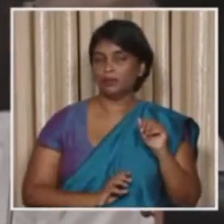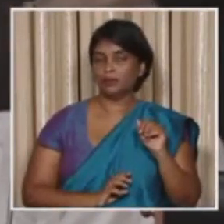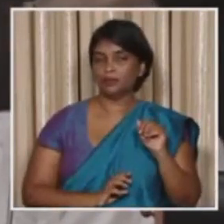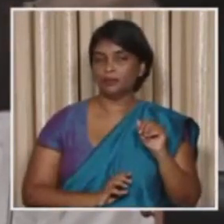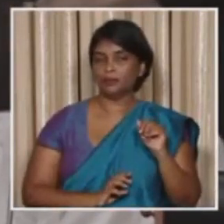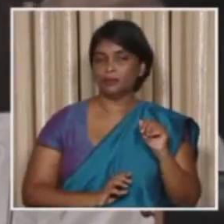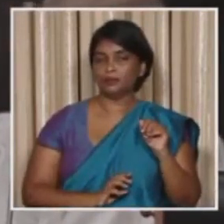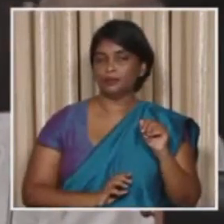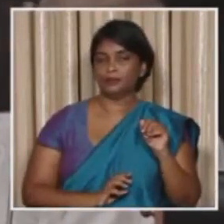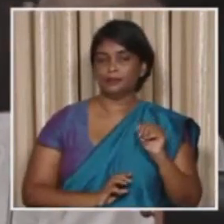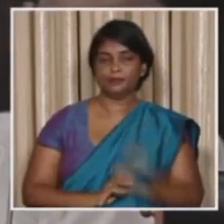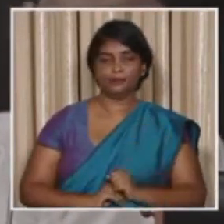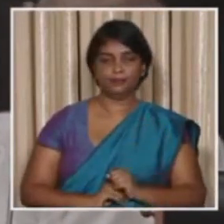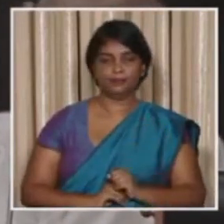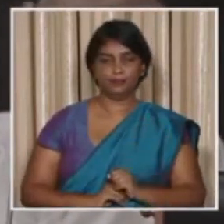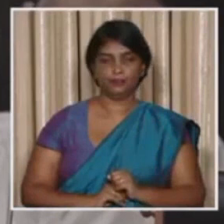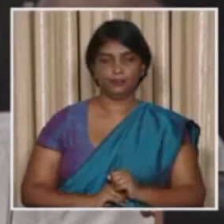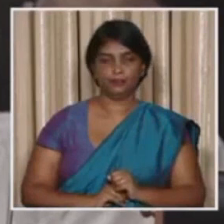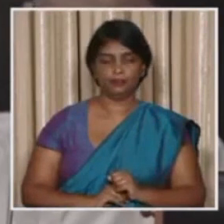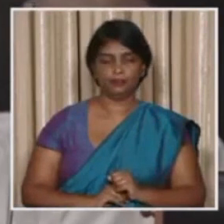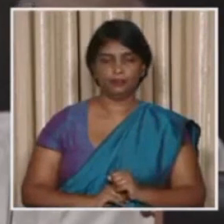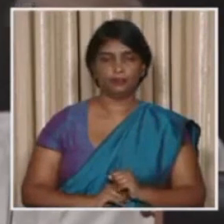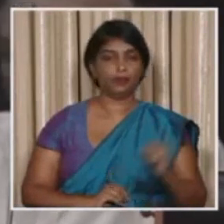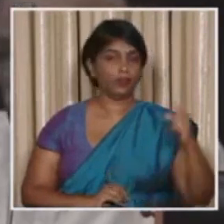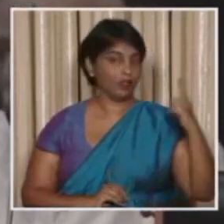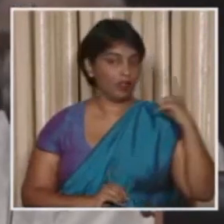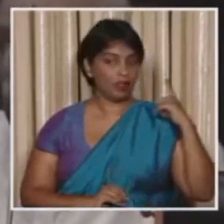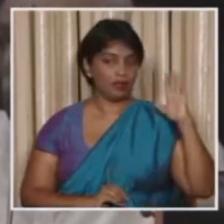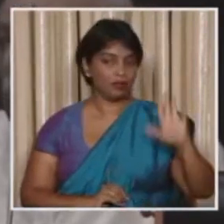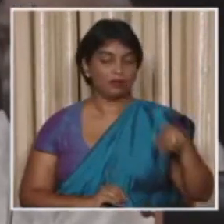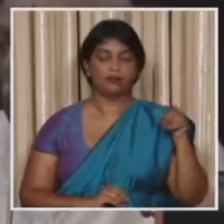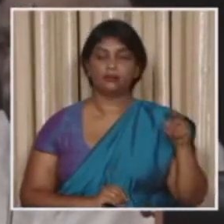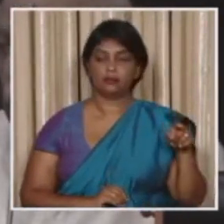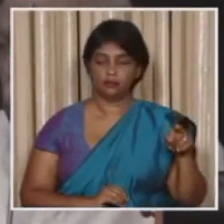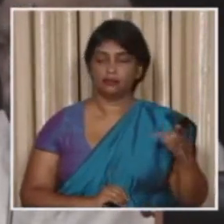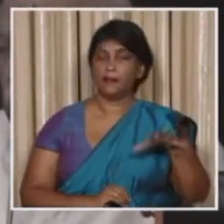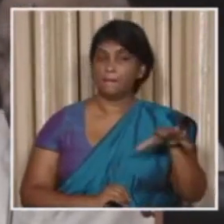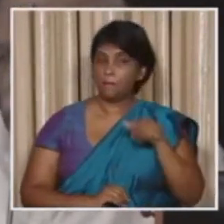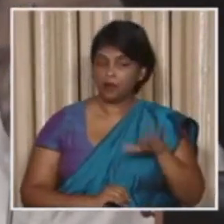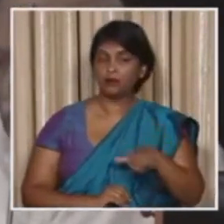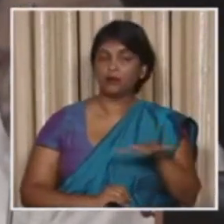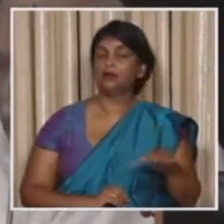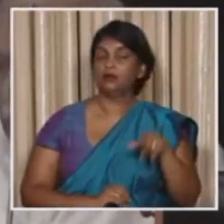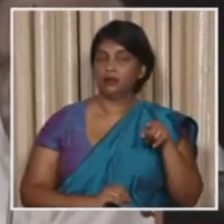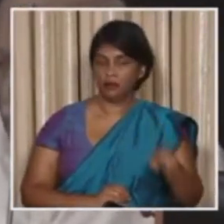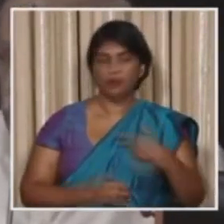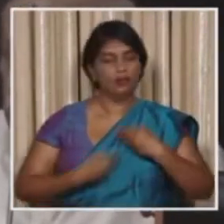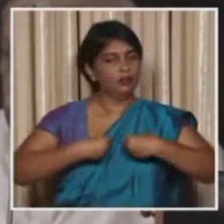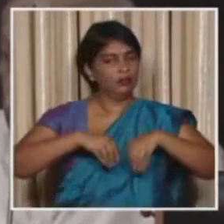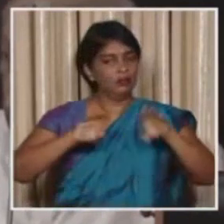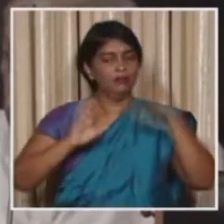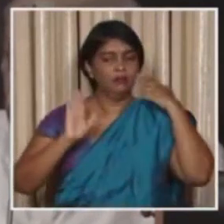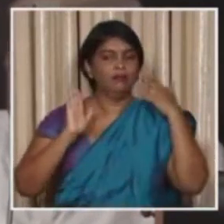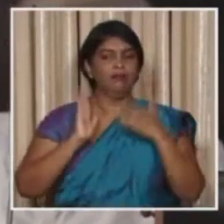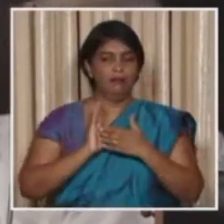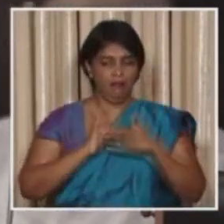as far as possible the military-occupied land in that province. I would also like to say, in regard to what I have mentioned here, the steps we